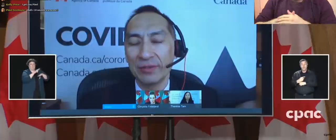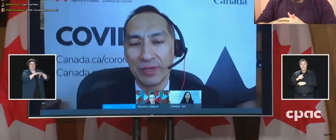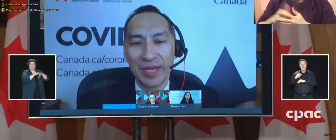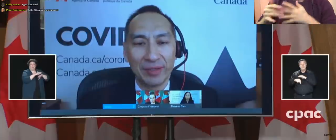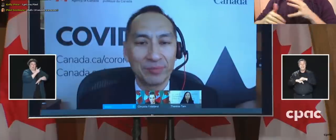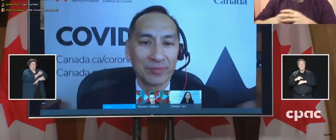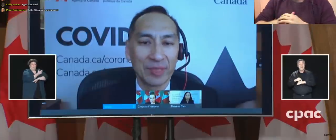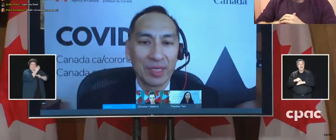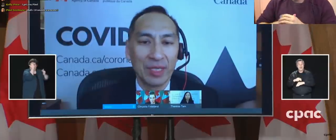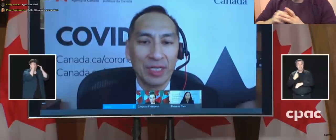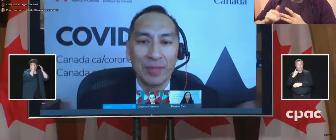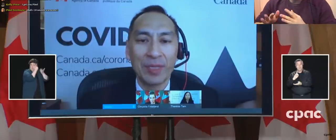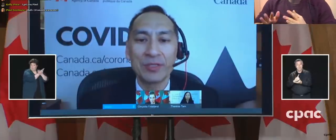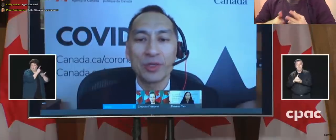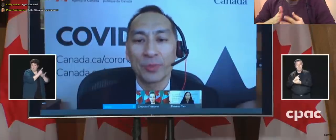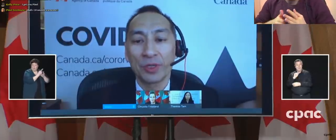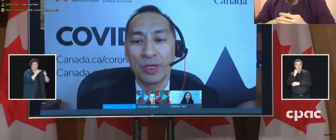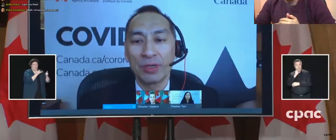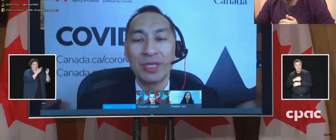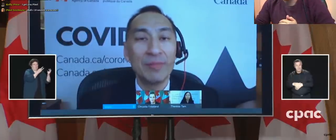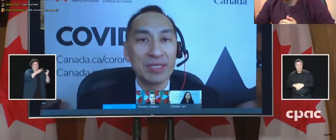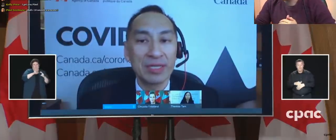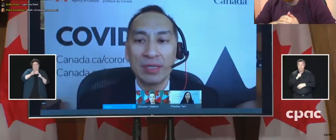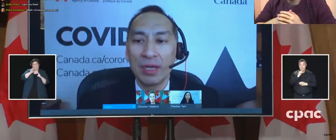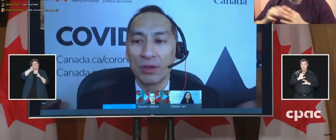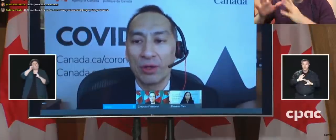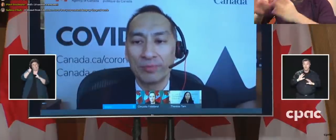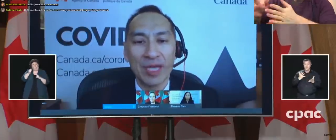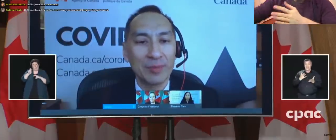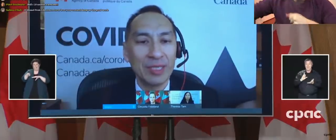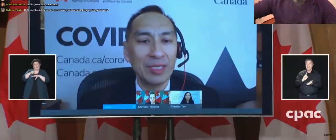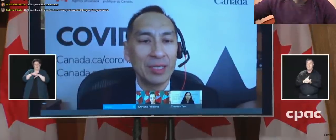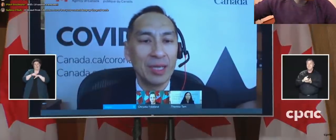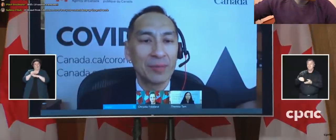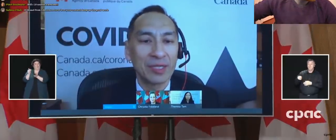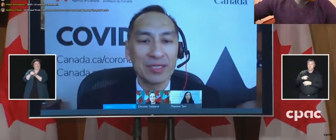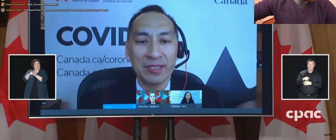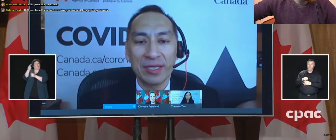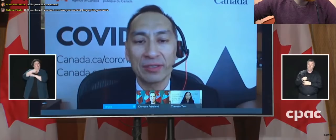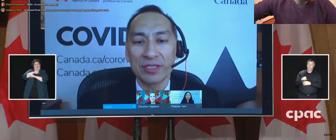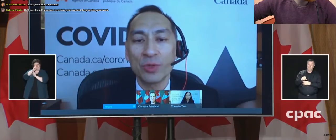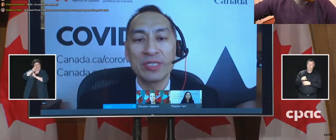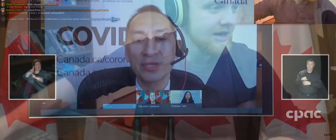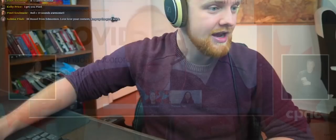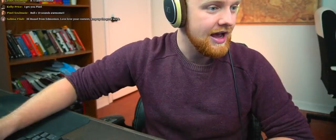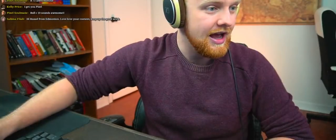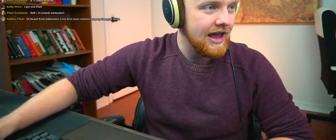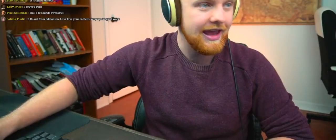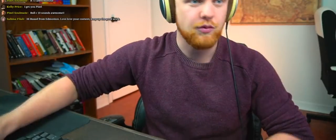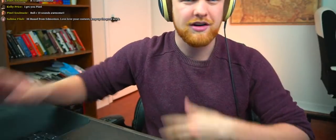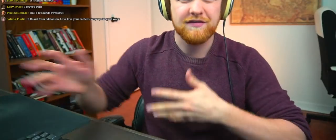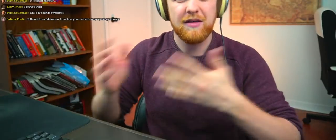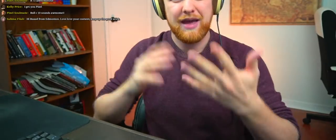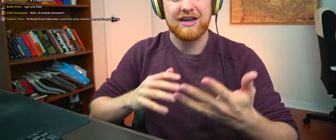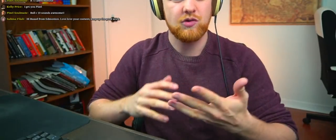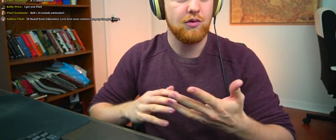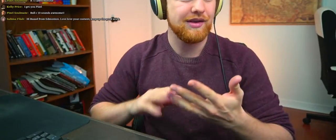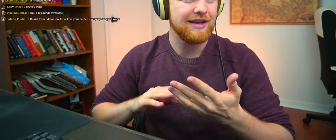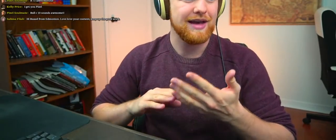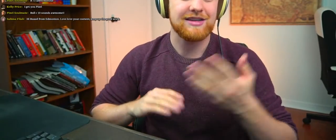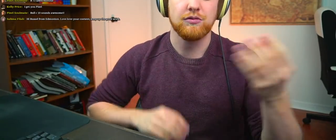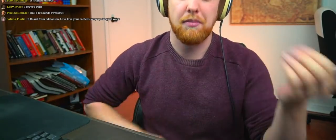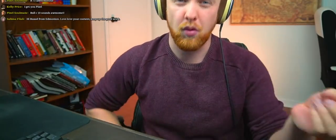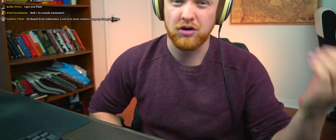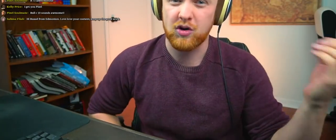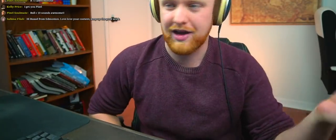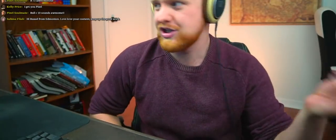For our purposes on the channel, we're waiting to hear more questions about the budget. So I've got this up on my second window here, and we're going to flip back to it when we